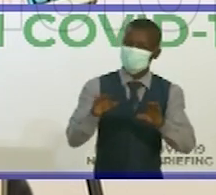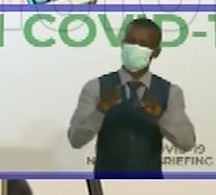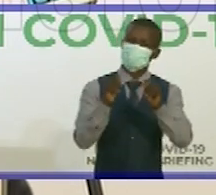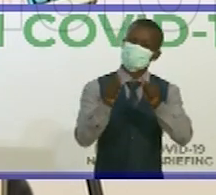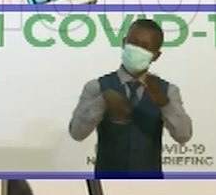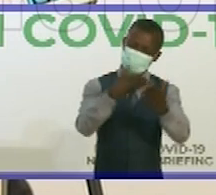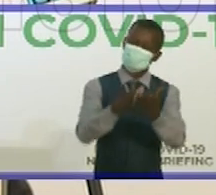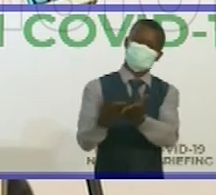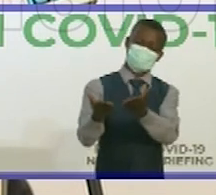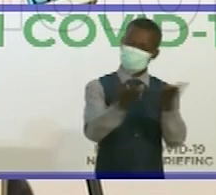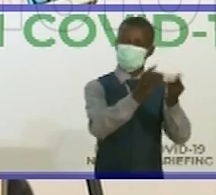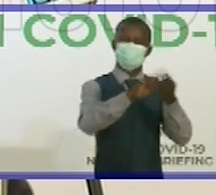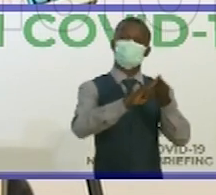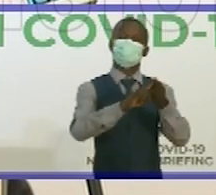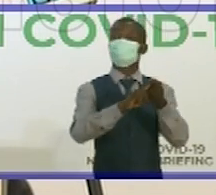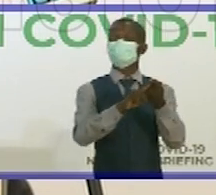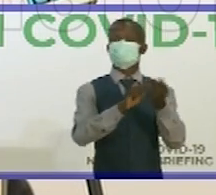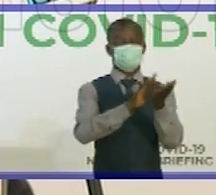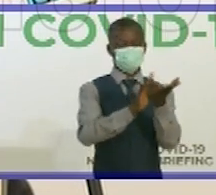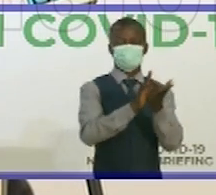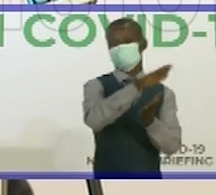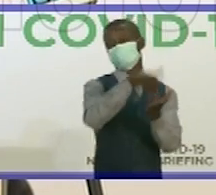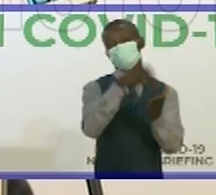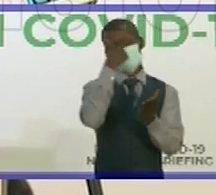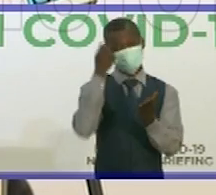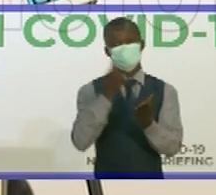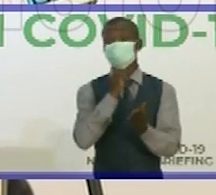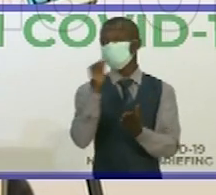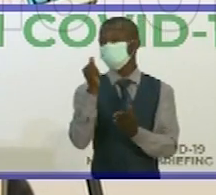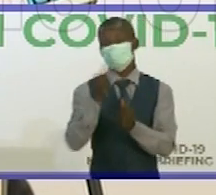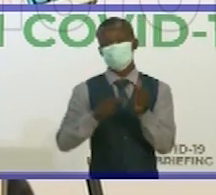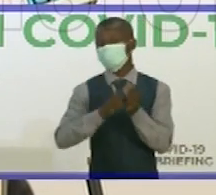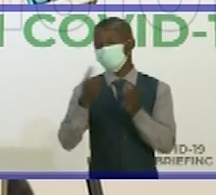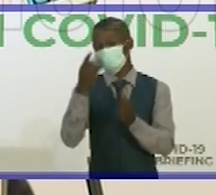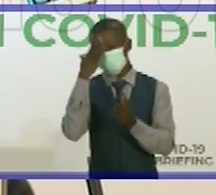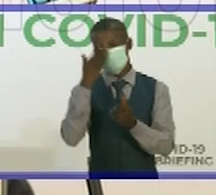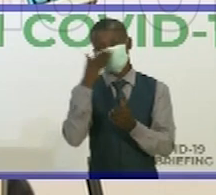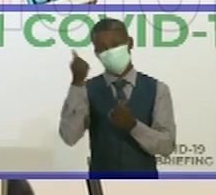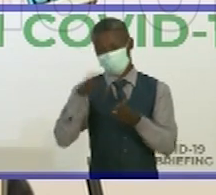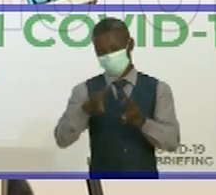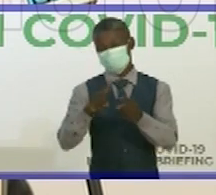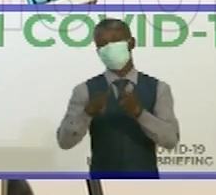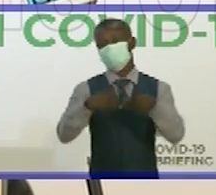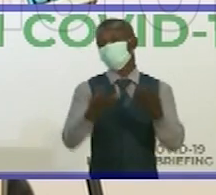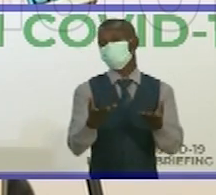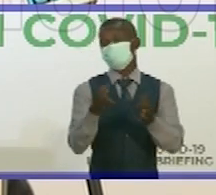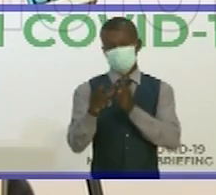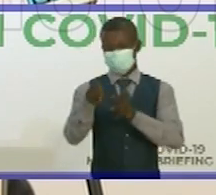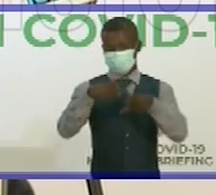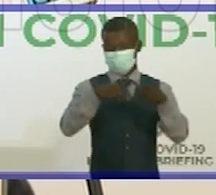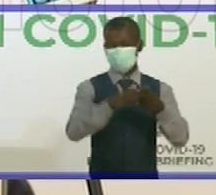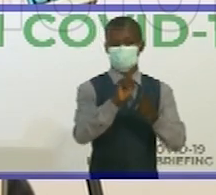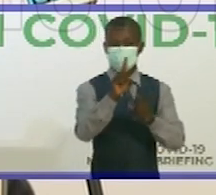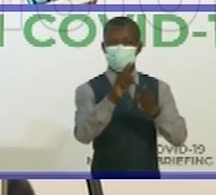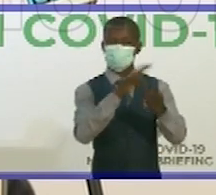definitely be treated. Because not everybody knows the best place to go to. If you go to a hospital next door, which